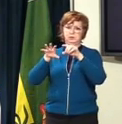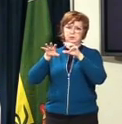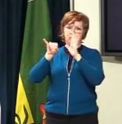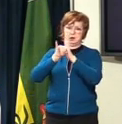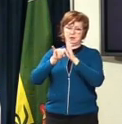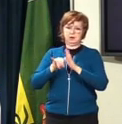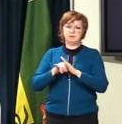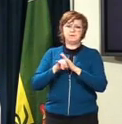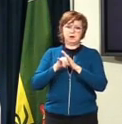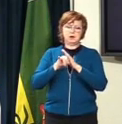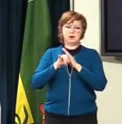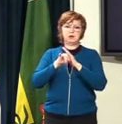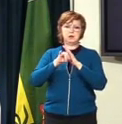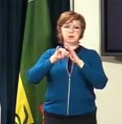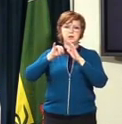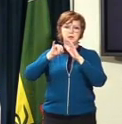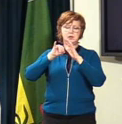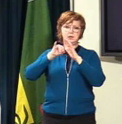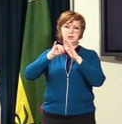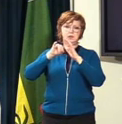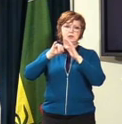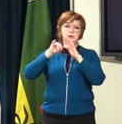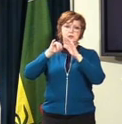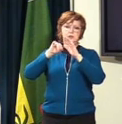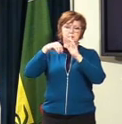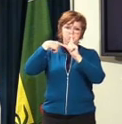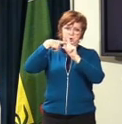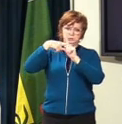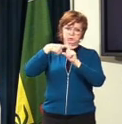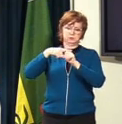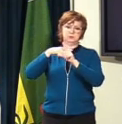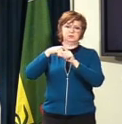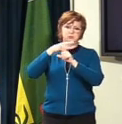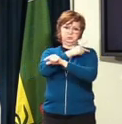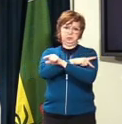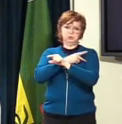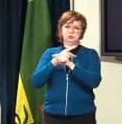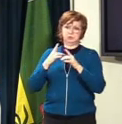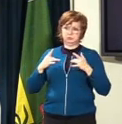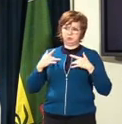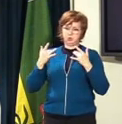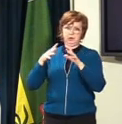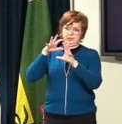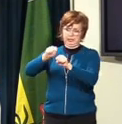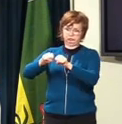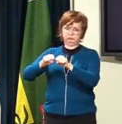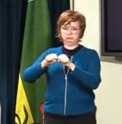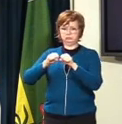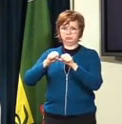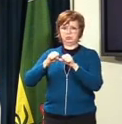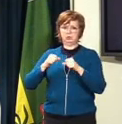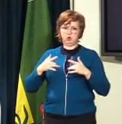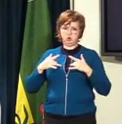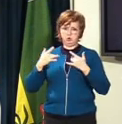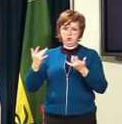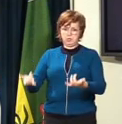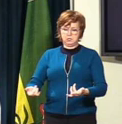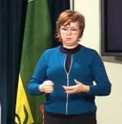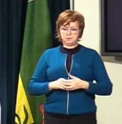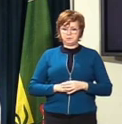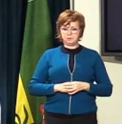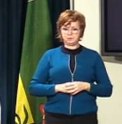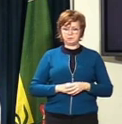address outbreaks early, we'll be expanding that province-wide with a more full surveillance